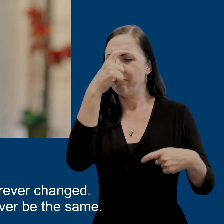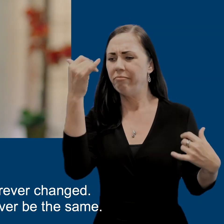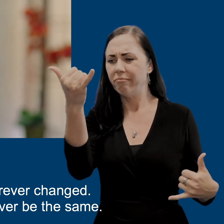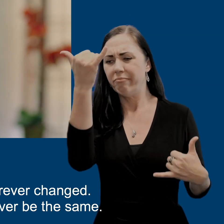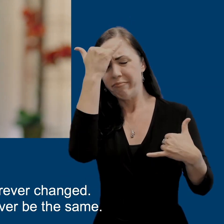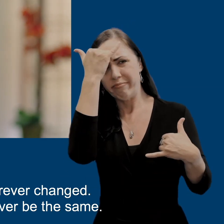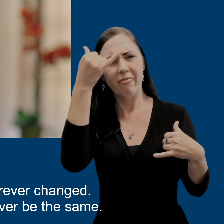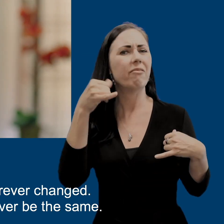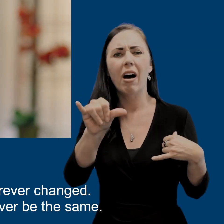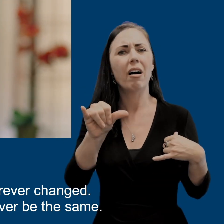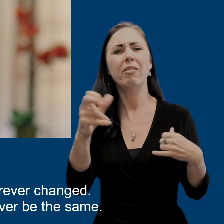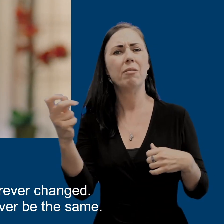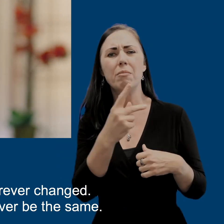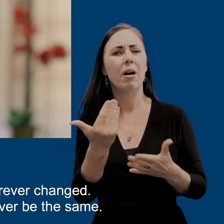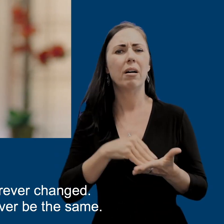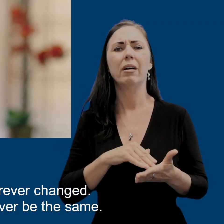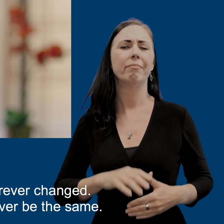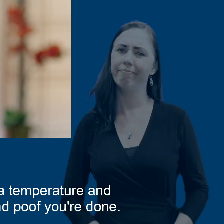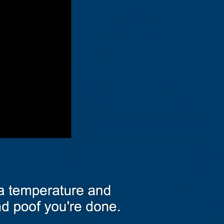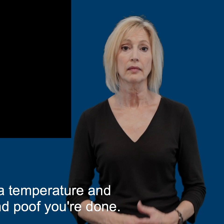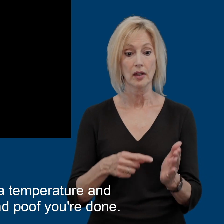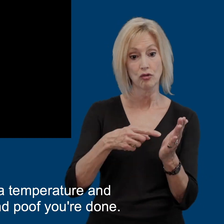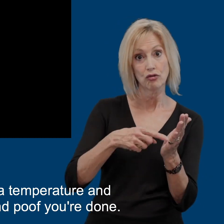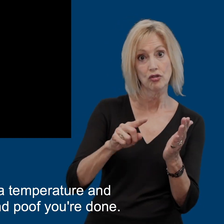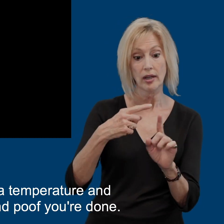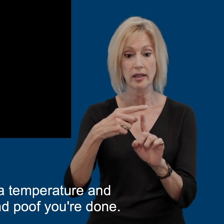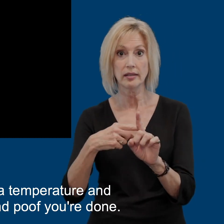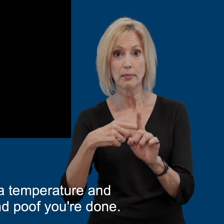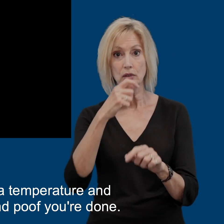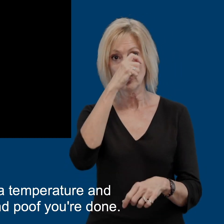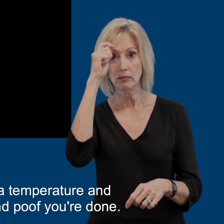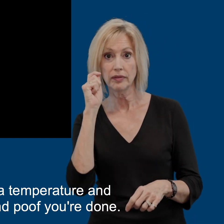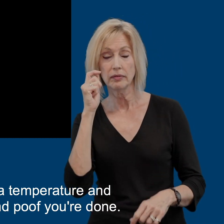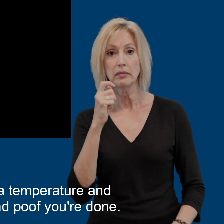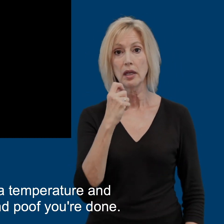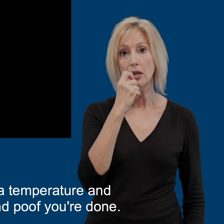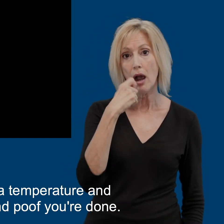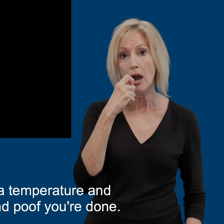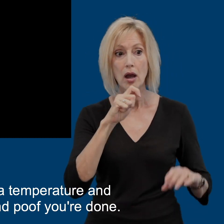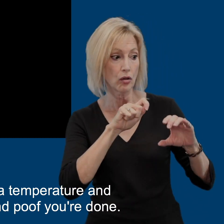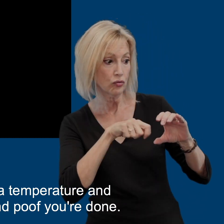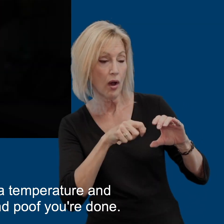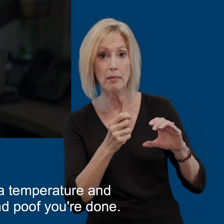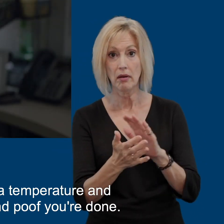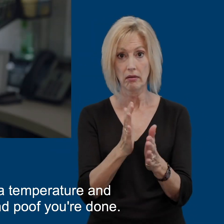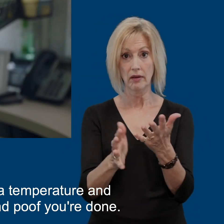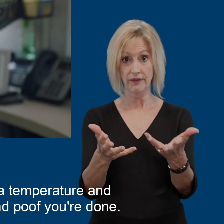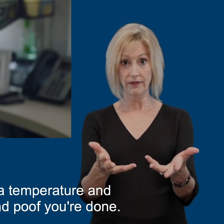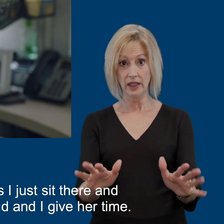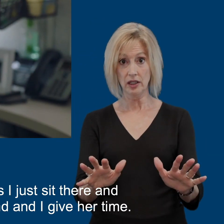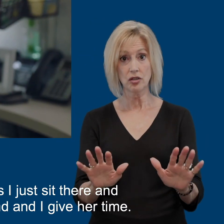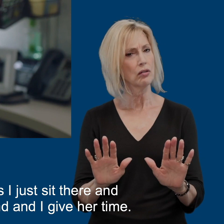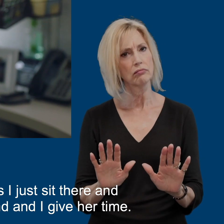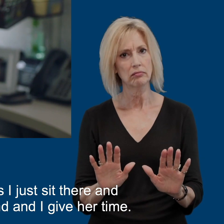they're forever changed, that they will never be the same. It's not just taking a temperature and swabbing an area and poof, you're